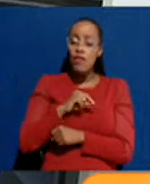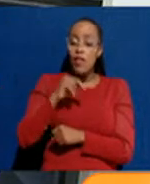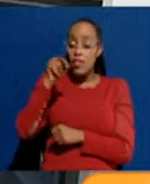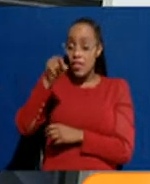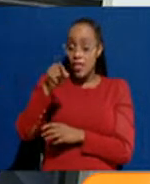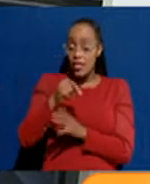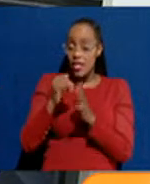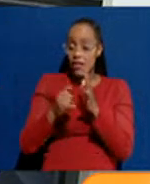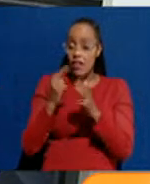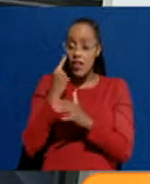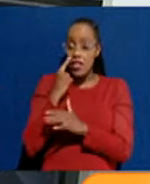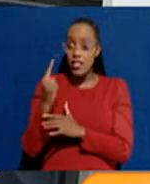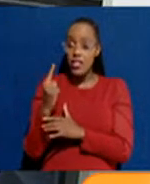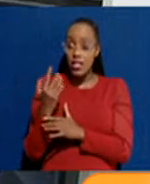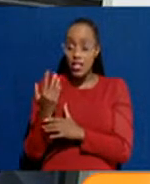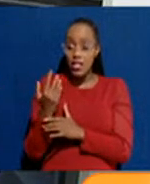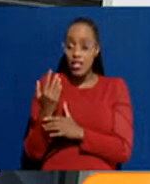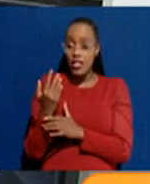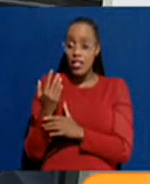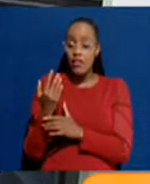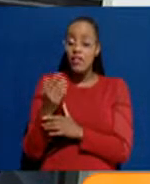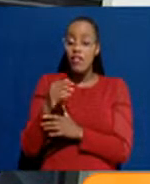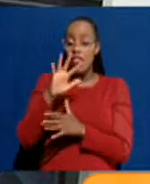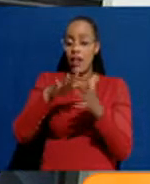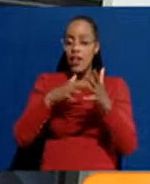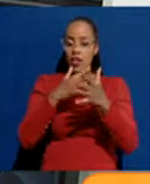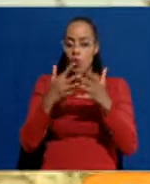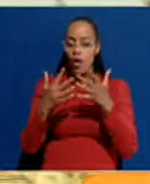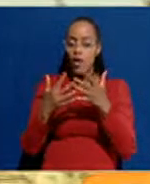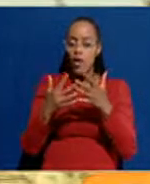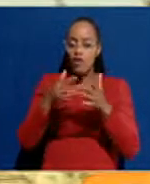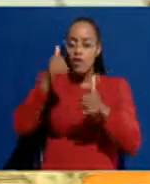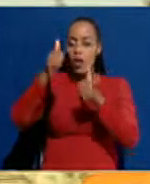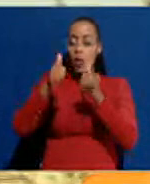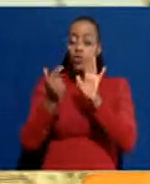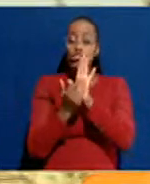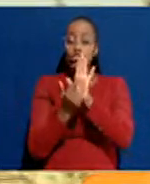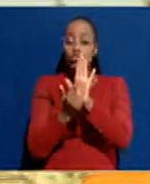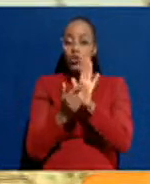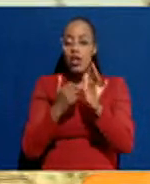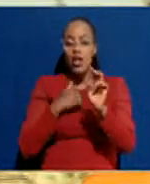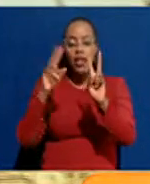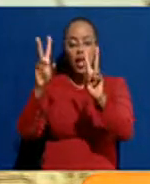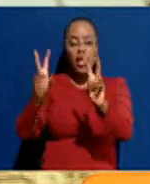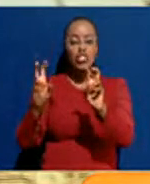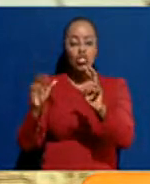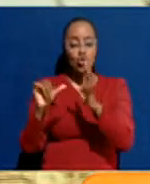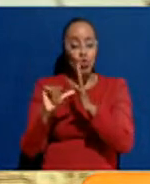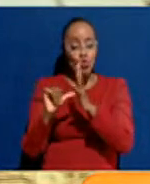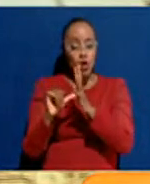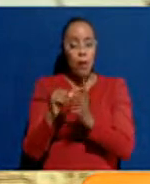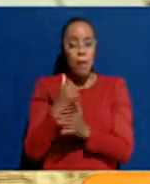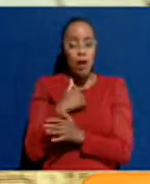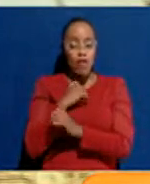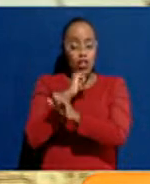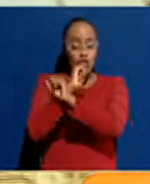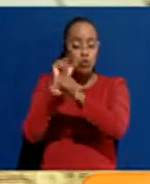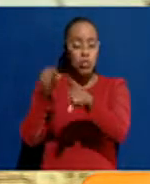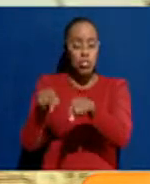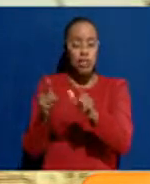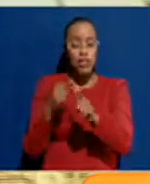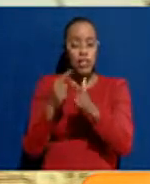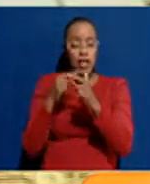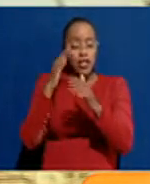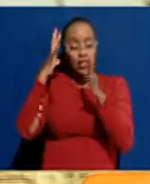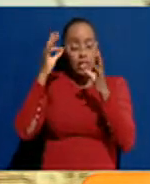seen a condition on the network that indicated there was an issue. So to protect itself, of course, it